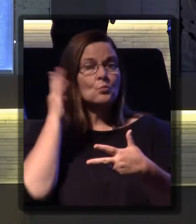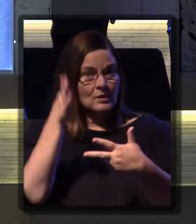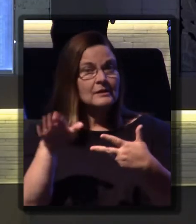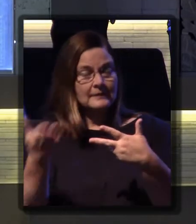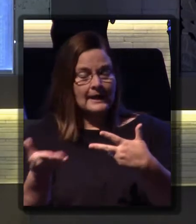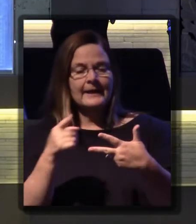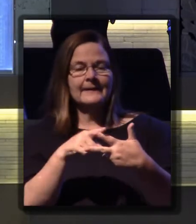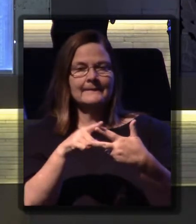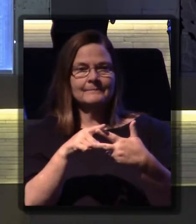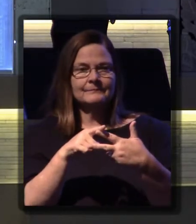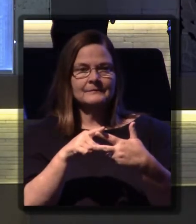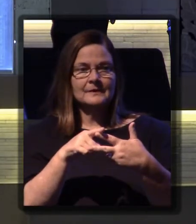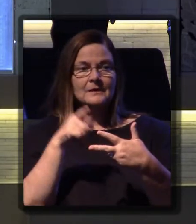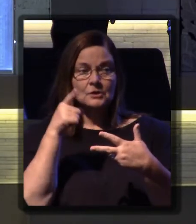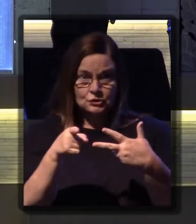There were 3 points.